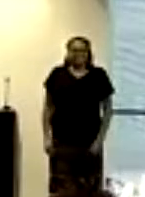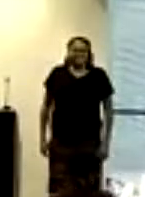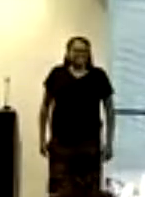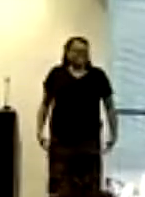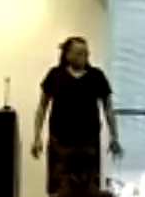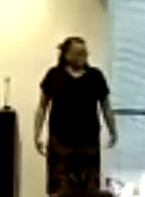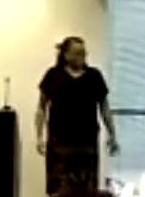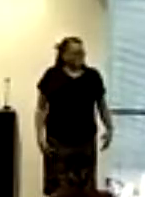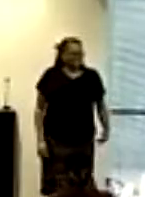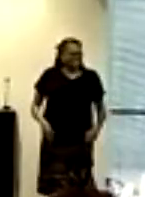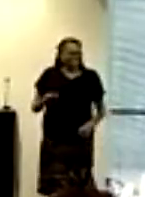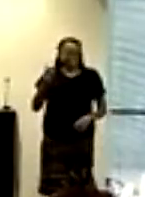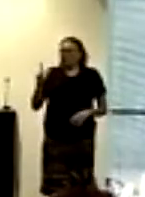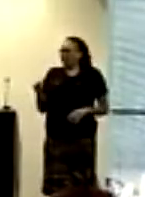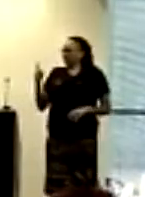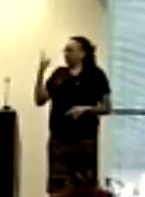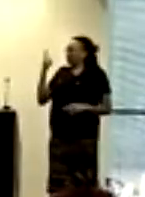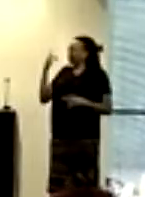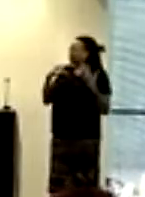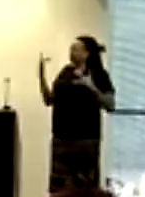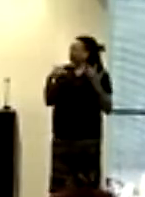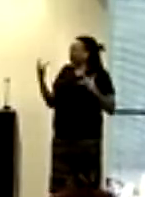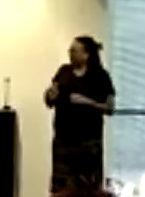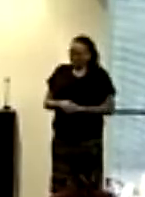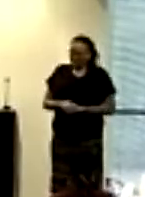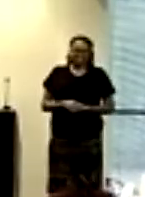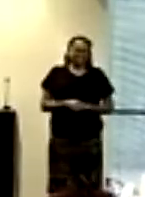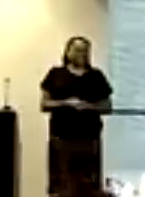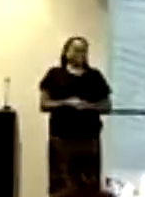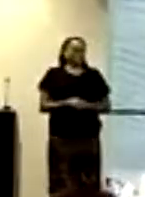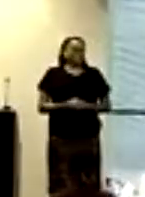Always sounds so exciting. Thank you, Hannah. Thank you.